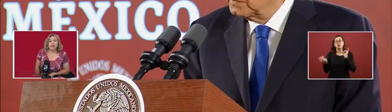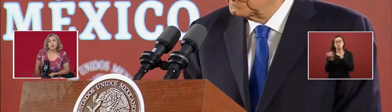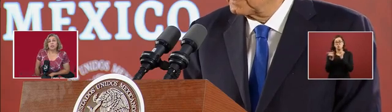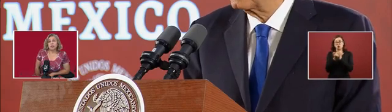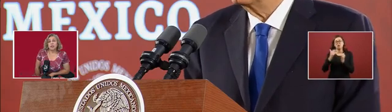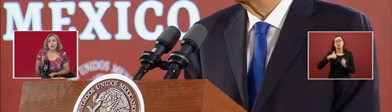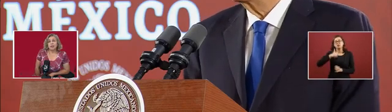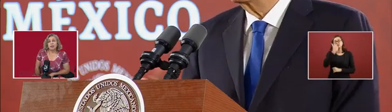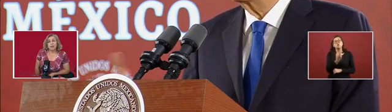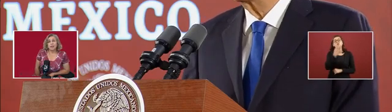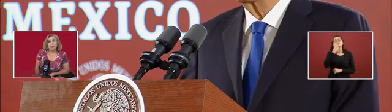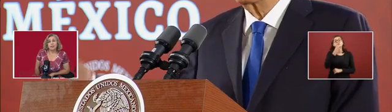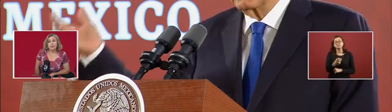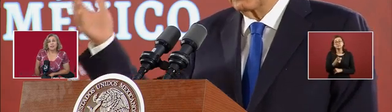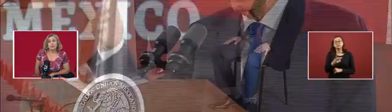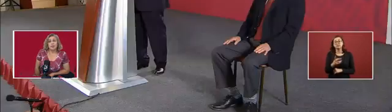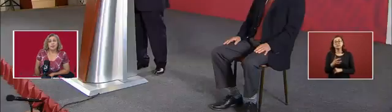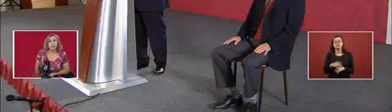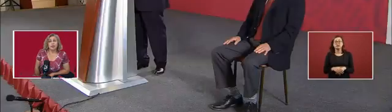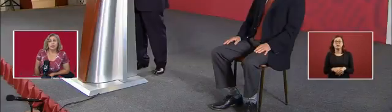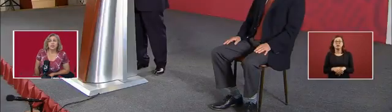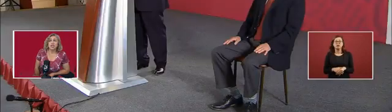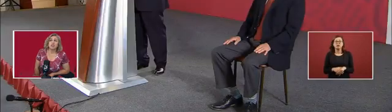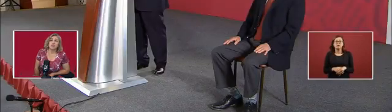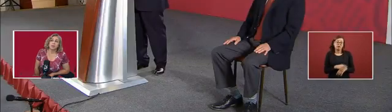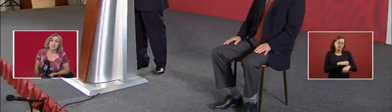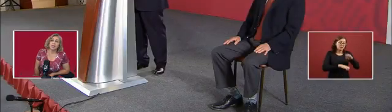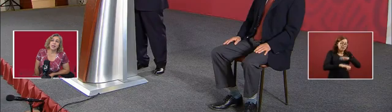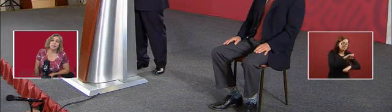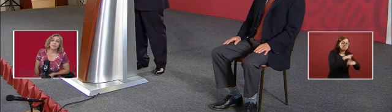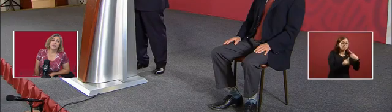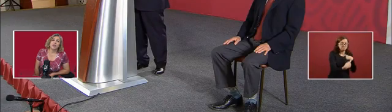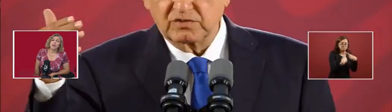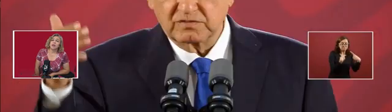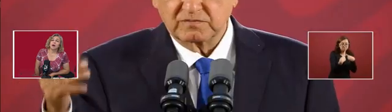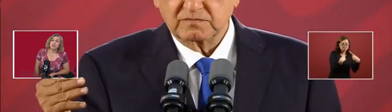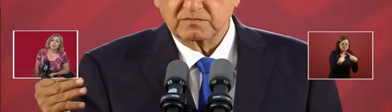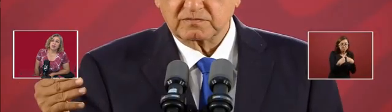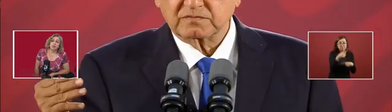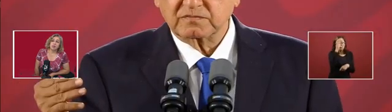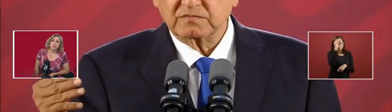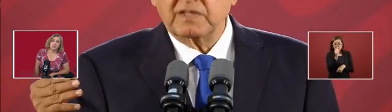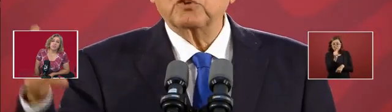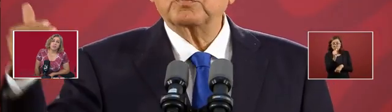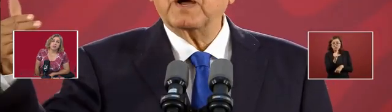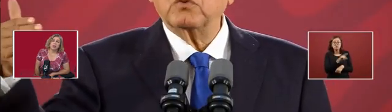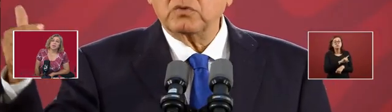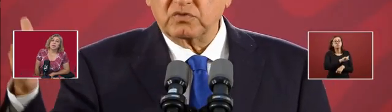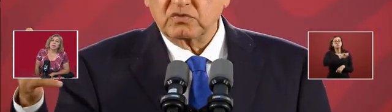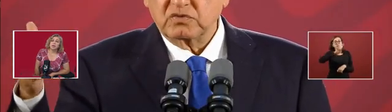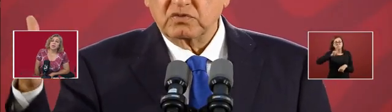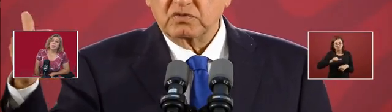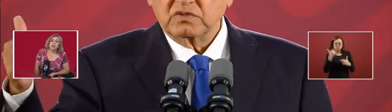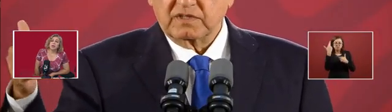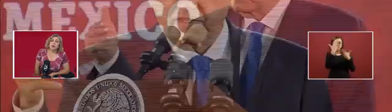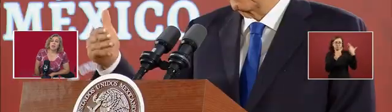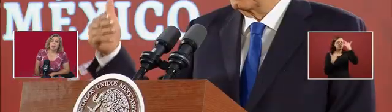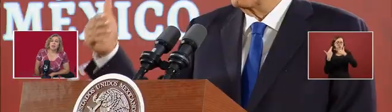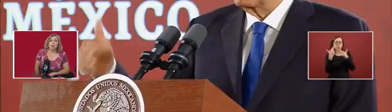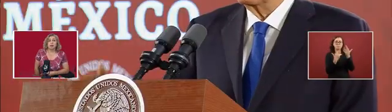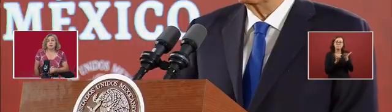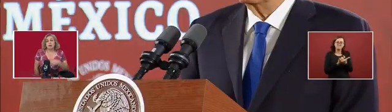portion so they don't try to take their Pero no cut. tengo But I don't have denuncias anybody complaining de que les estén quitando. that they've had